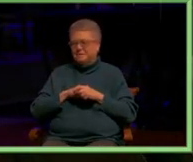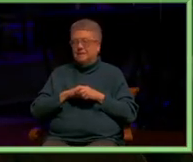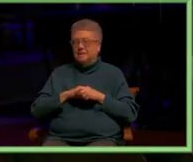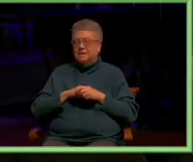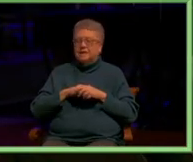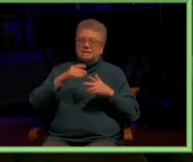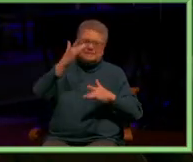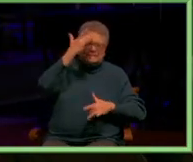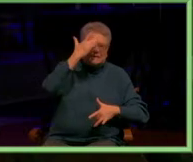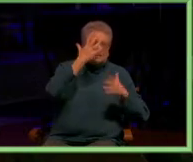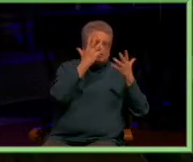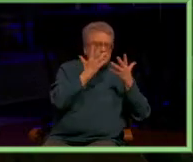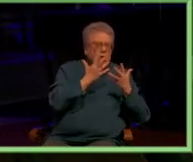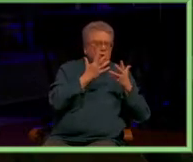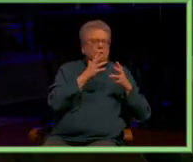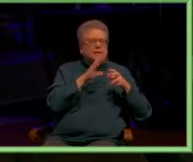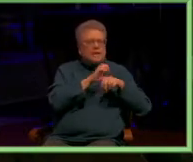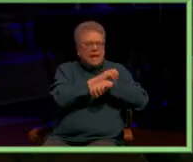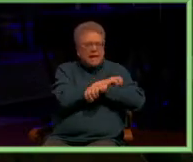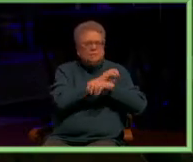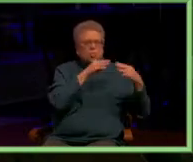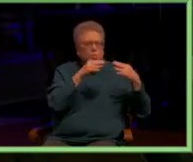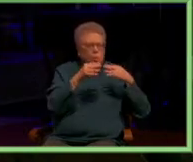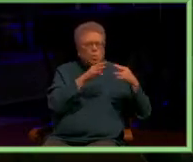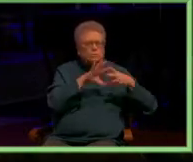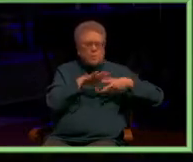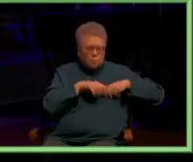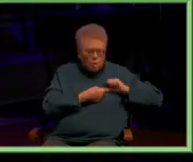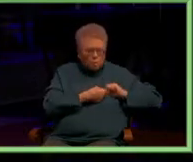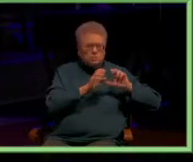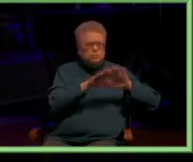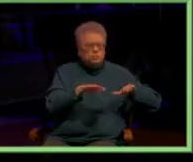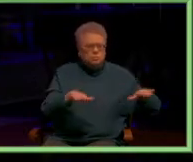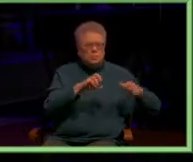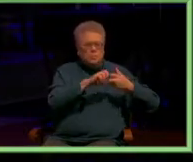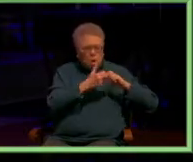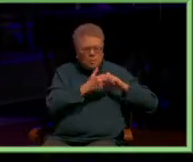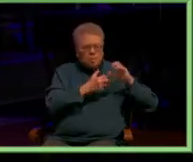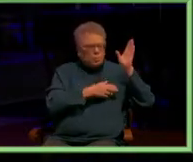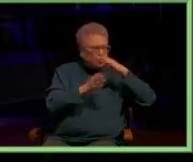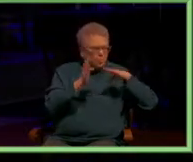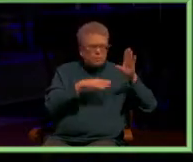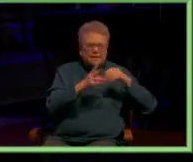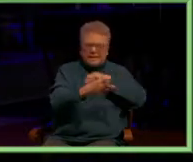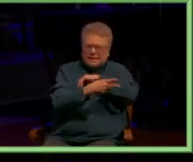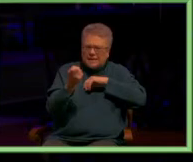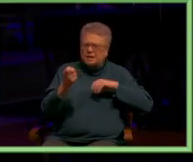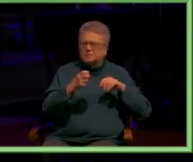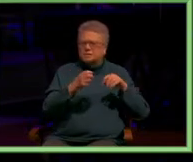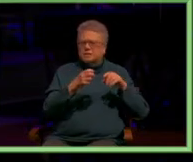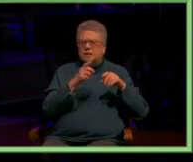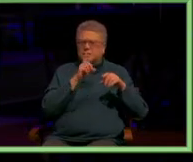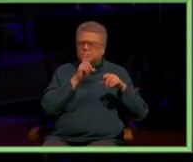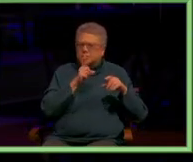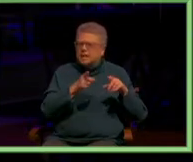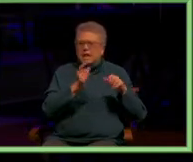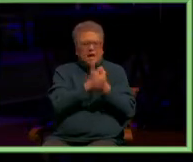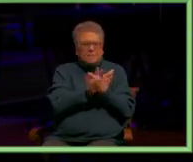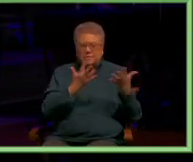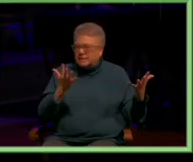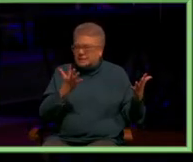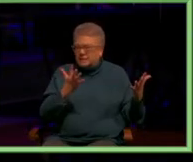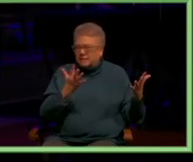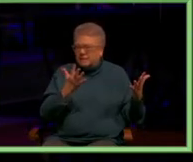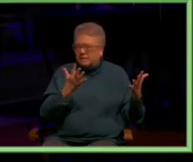Sickness and sorrow and cancer and death and divorce and brokenness and children and problems and wars and kidnappings and terrorists. And it doesn't feel like